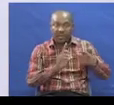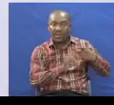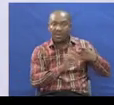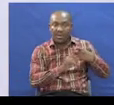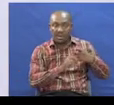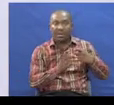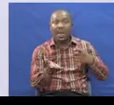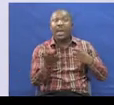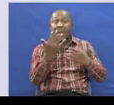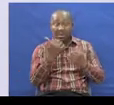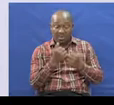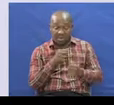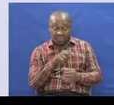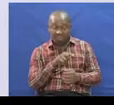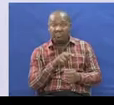prepared by